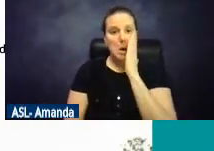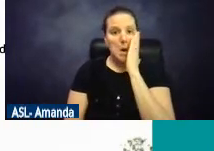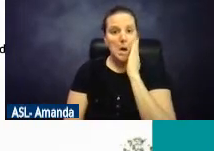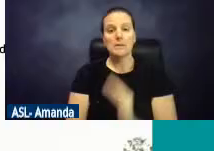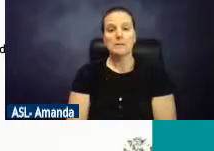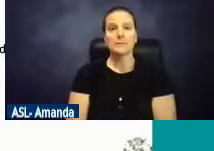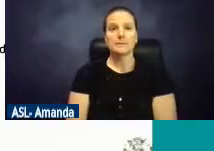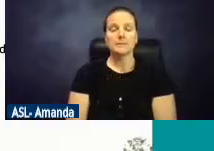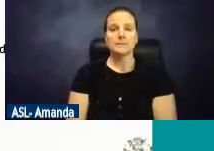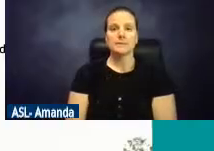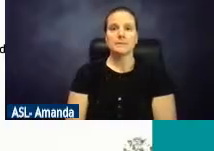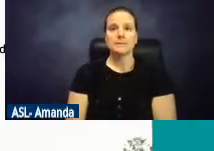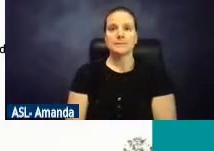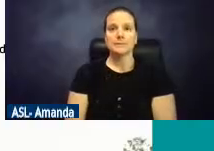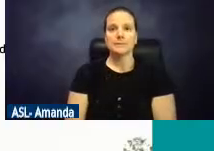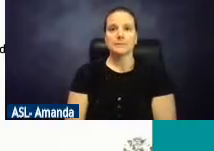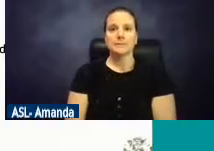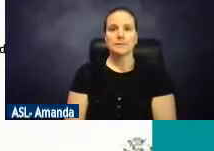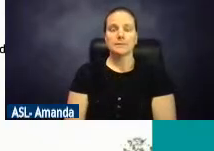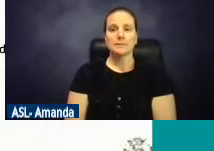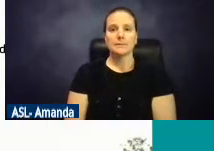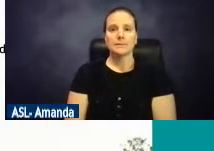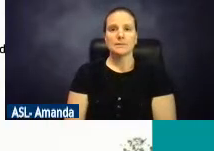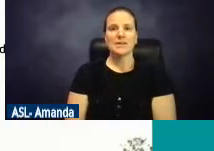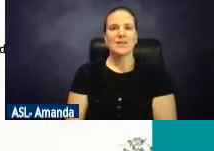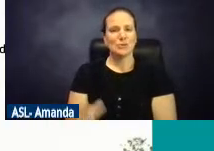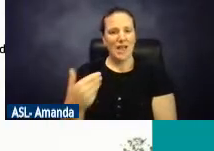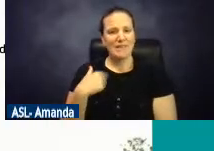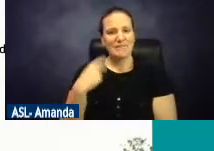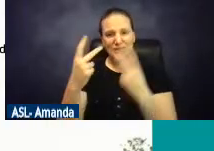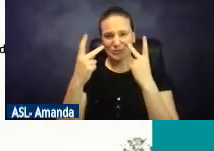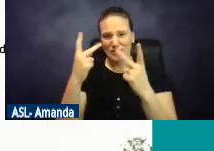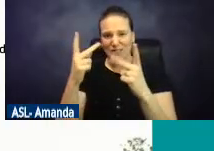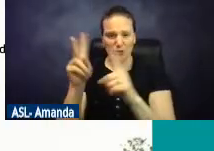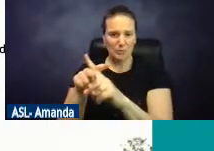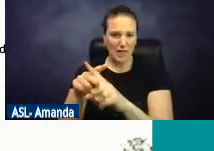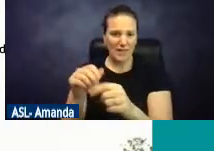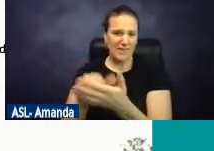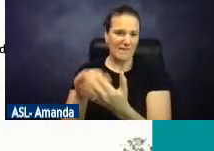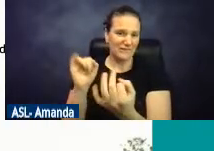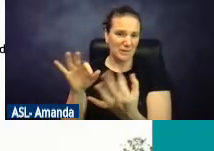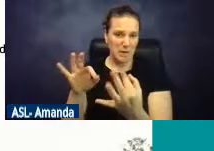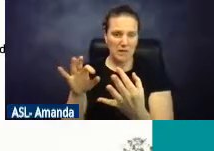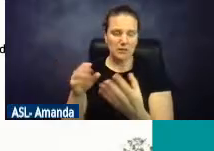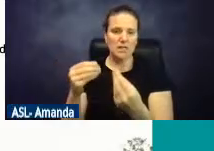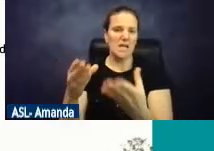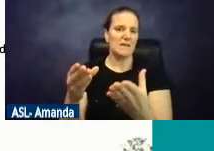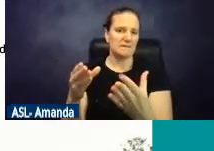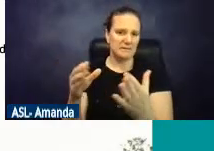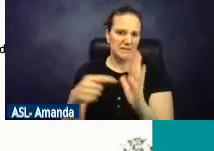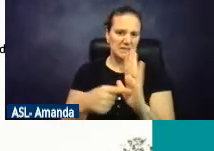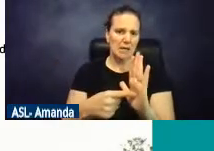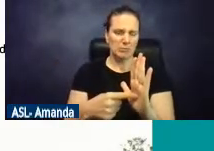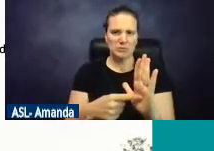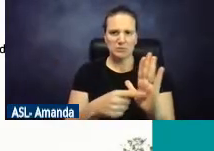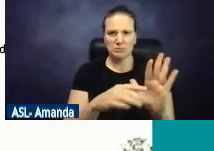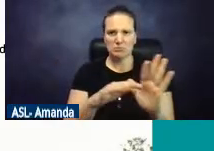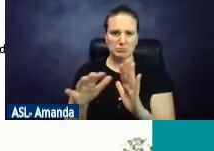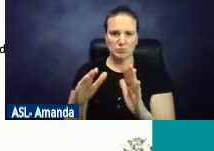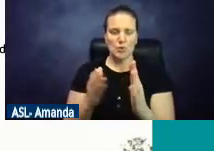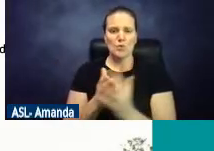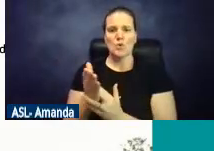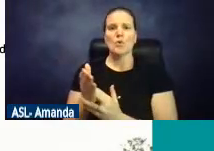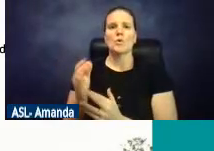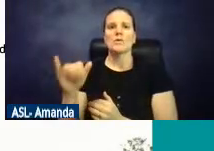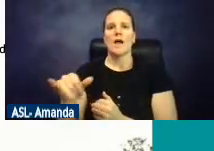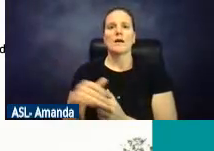We have a few visualizations that apply some of the feedback and give examples through the corridor.